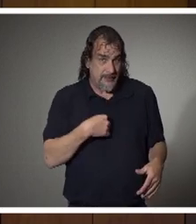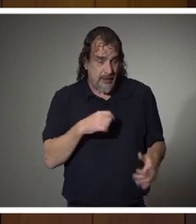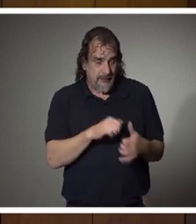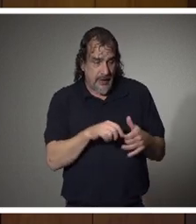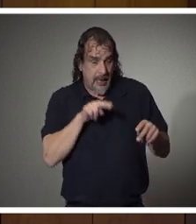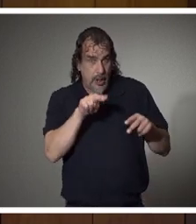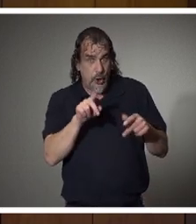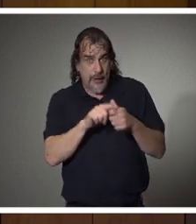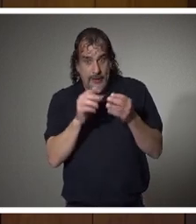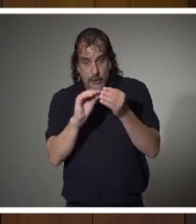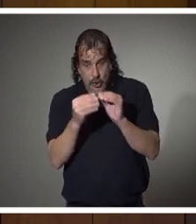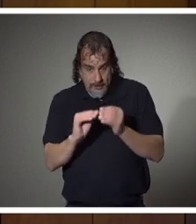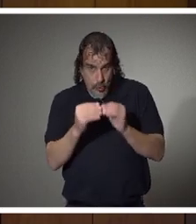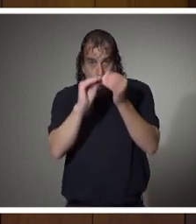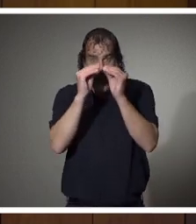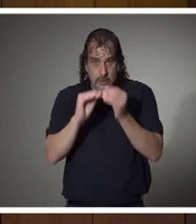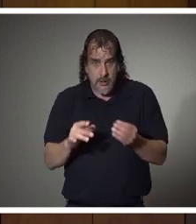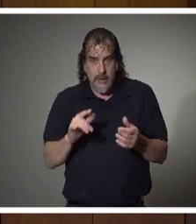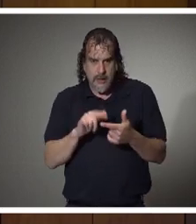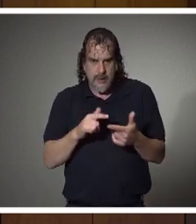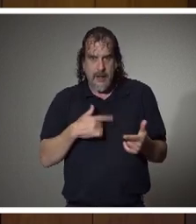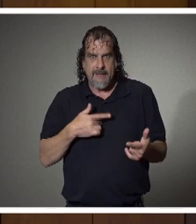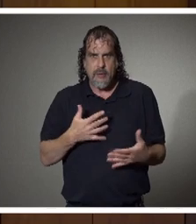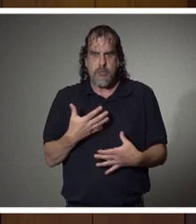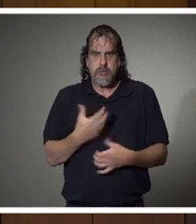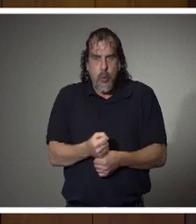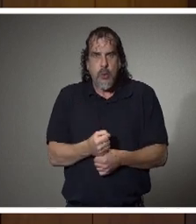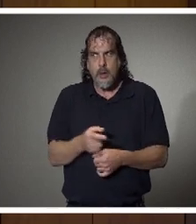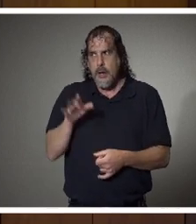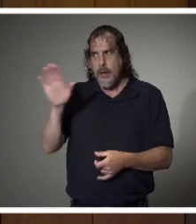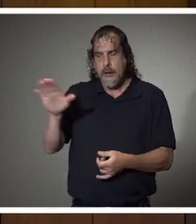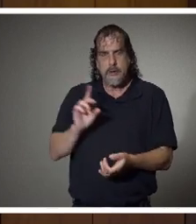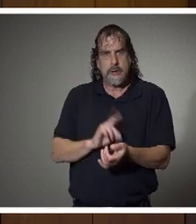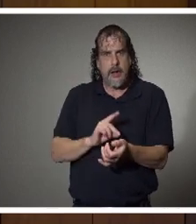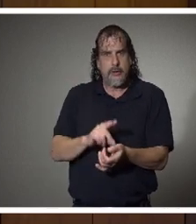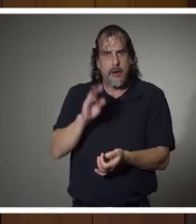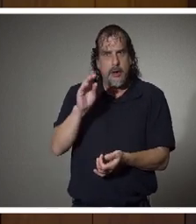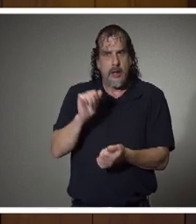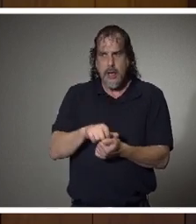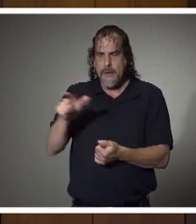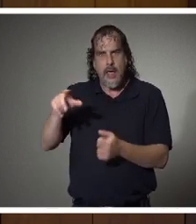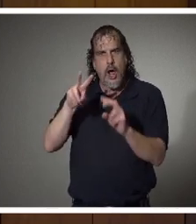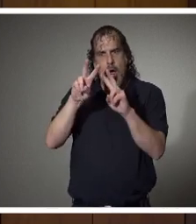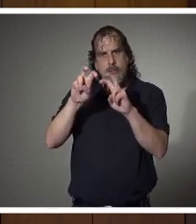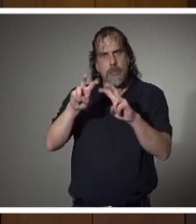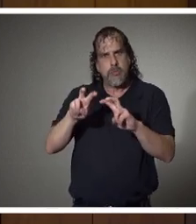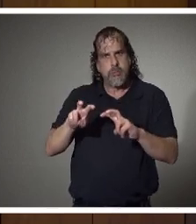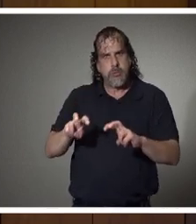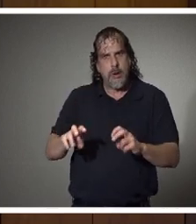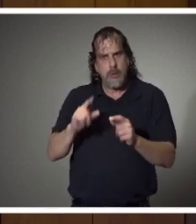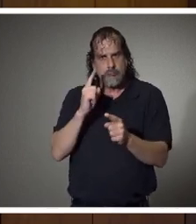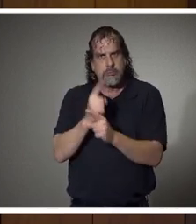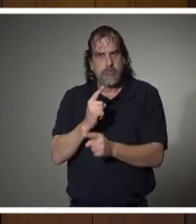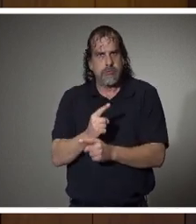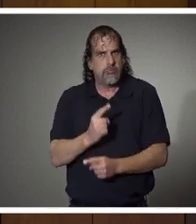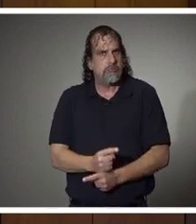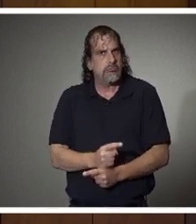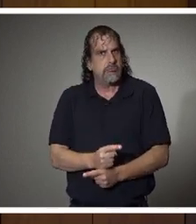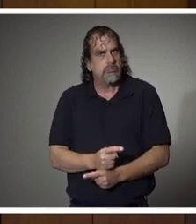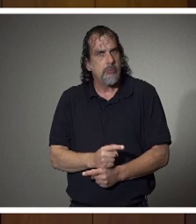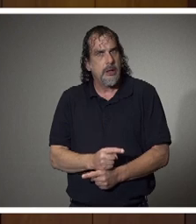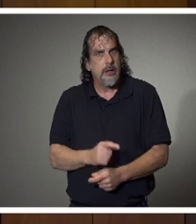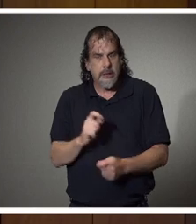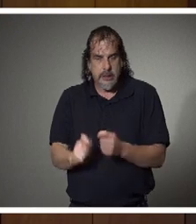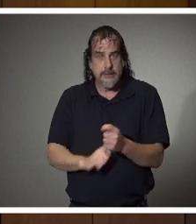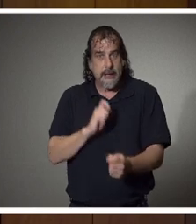data, it actually gives me more confidence in Dr. Dobbs and his team that they are analyzing the data and they're analyzing it correctly, because